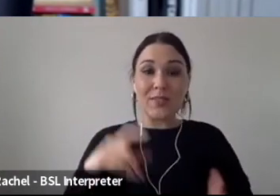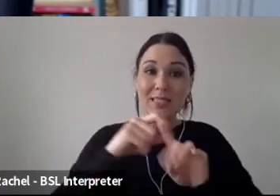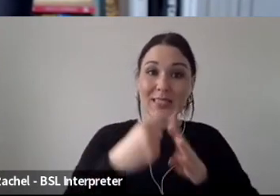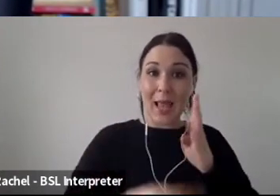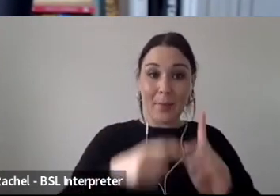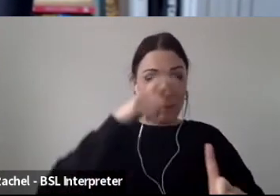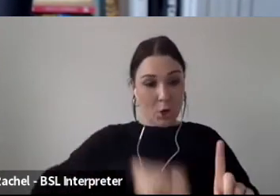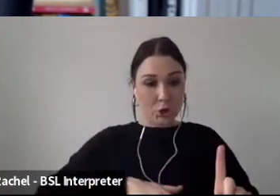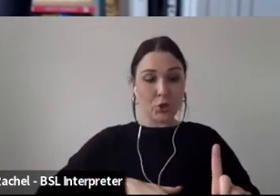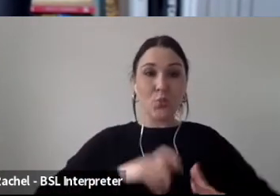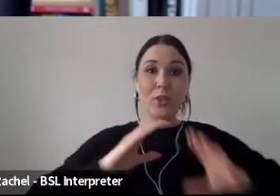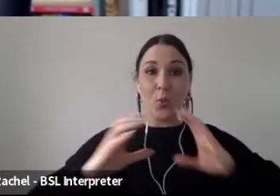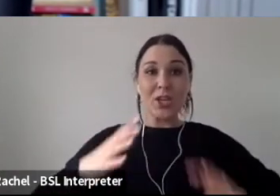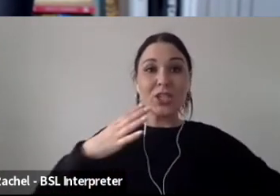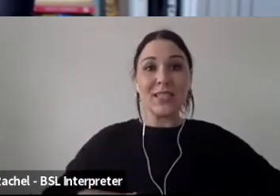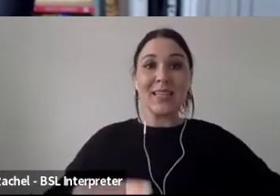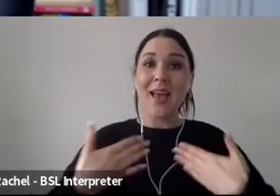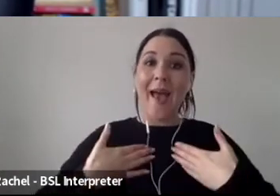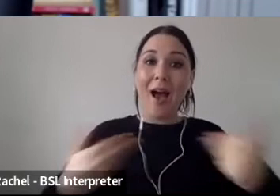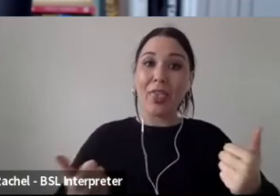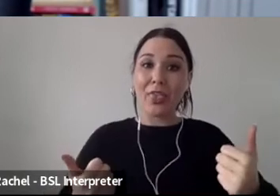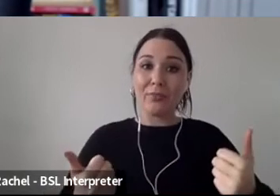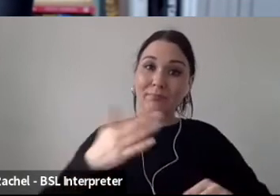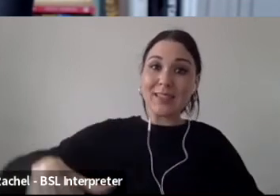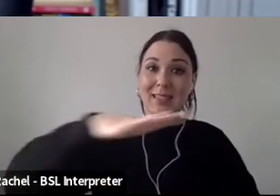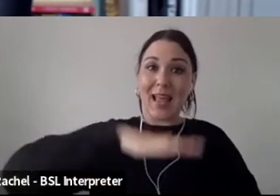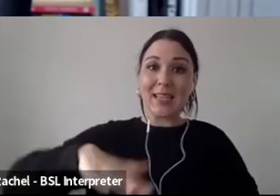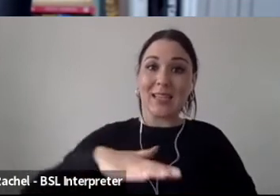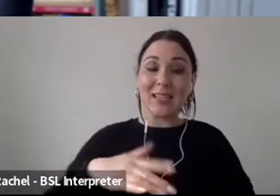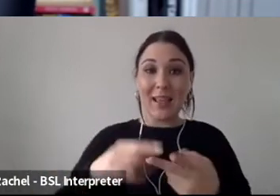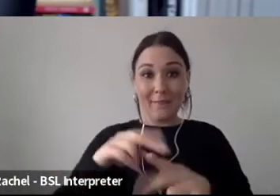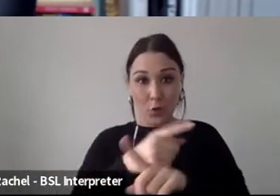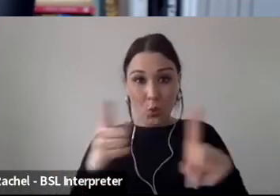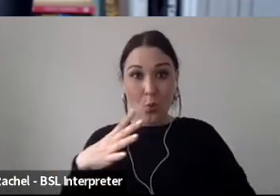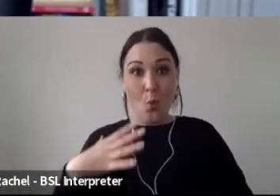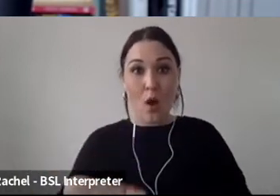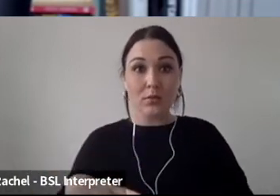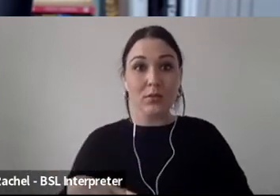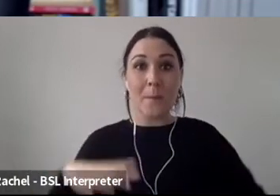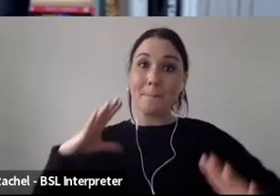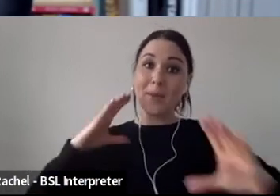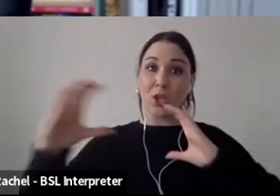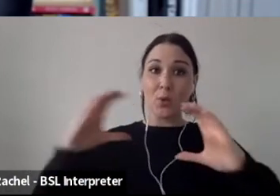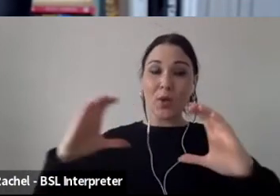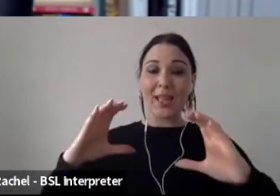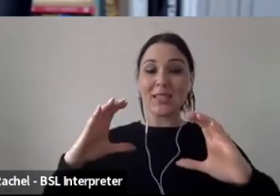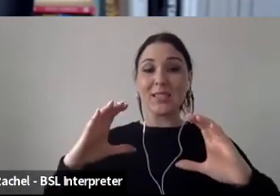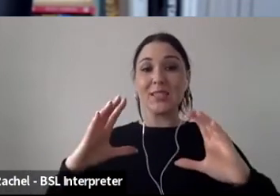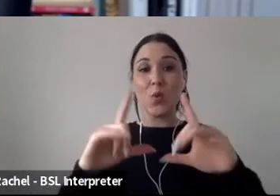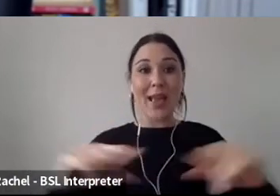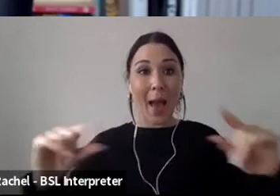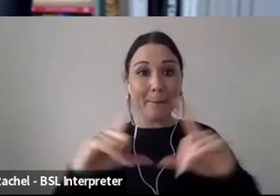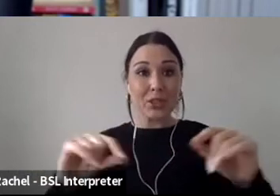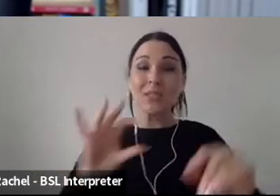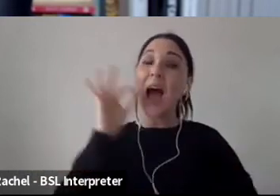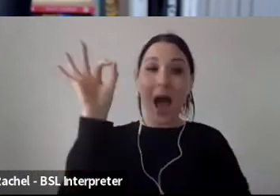with communication needs in a health setting. So if you want to be communicated with, as Matthew indicated, via captions, you can ask